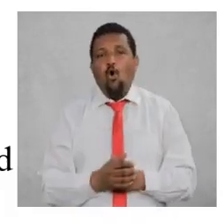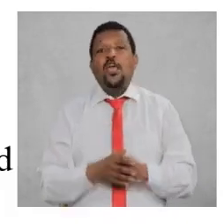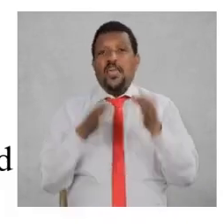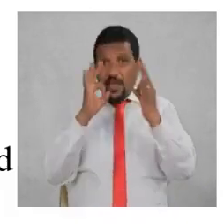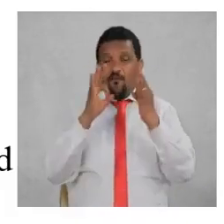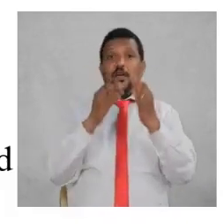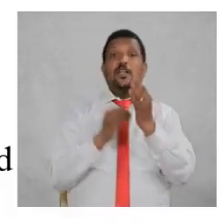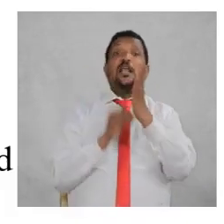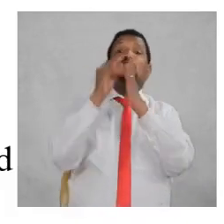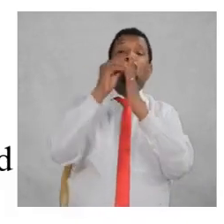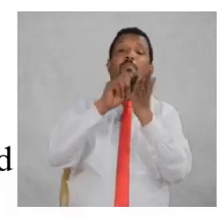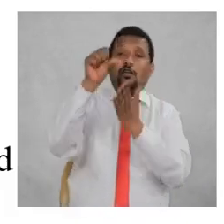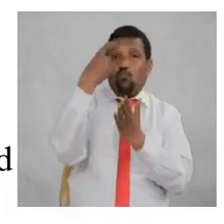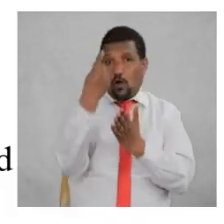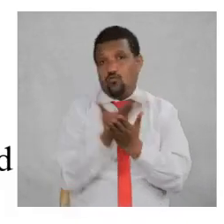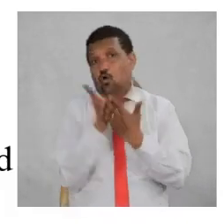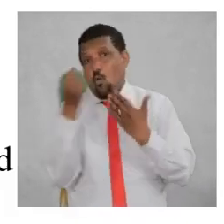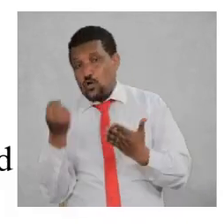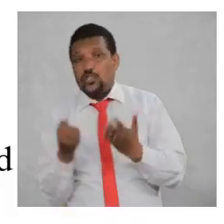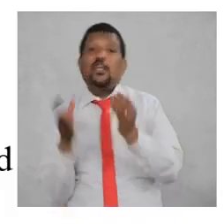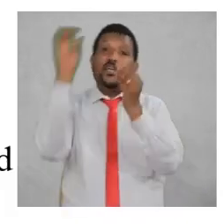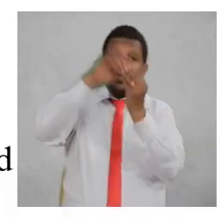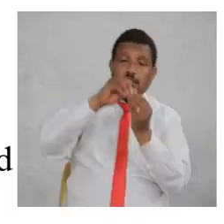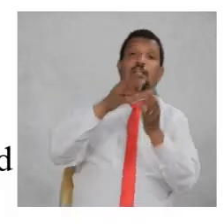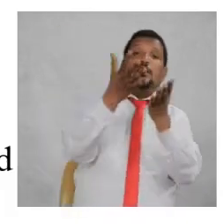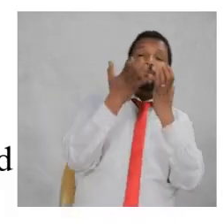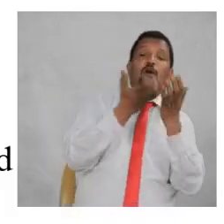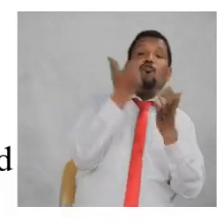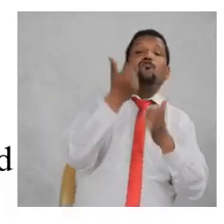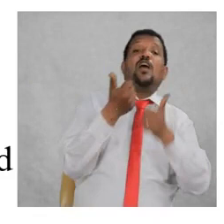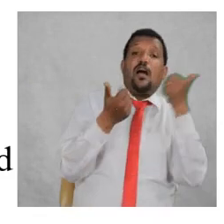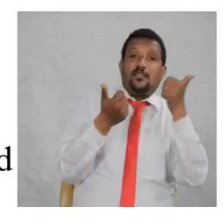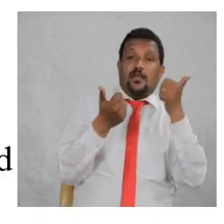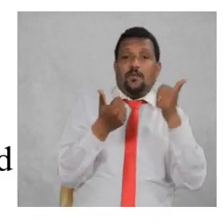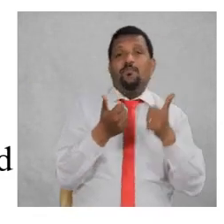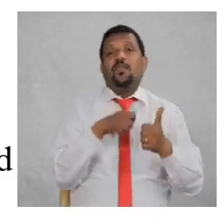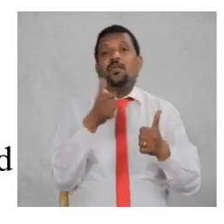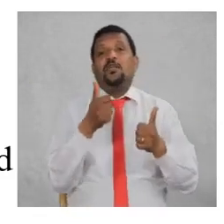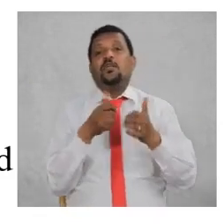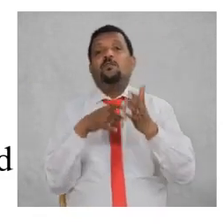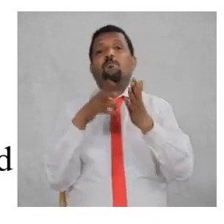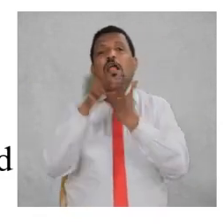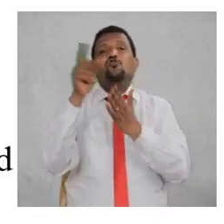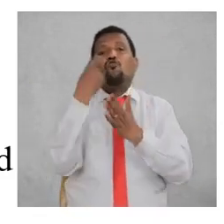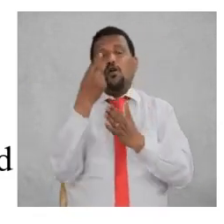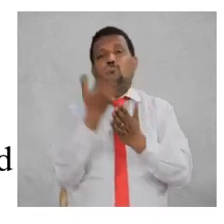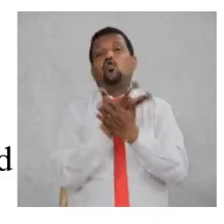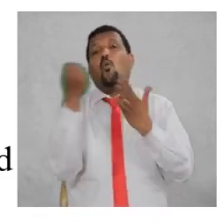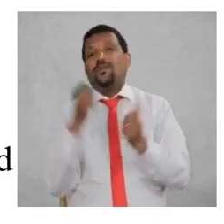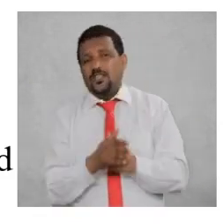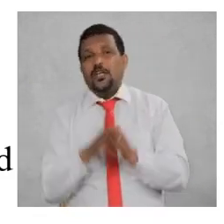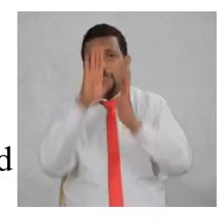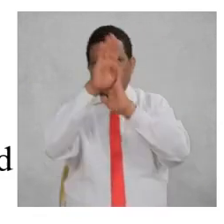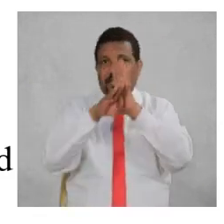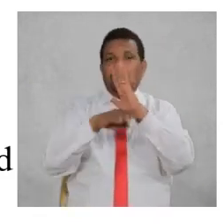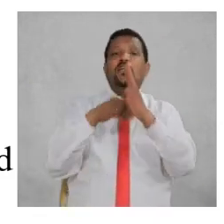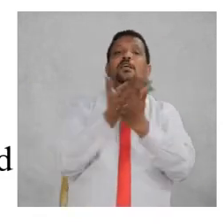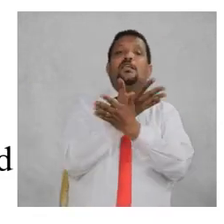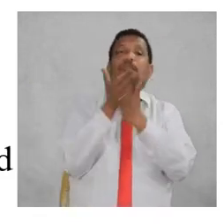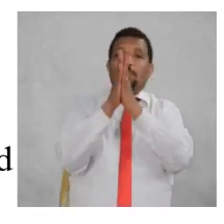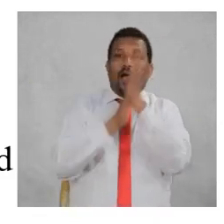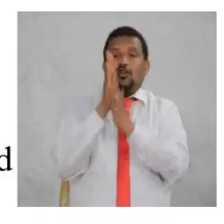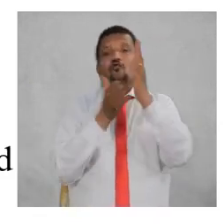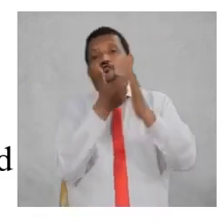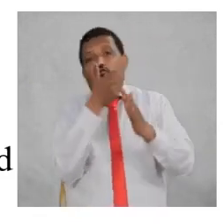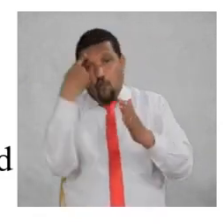If a rise in the price of one of the commodity increases the demand for the other, and a fall in the price of one of the commodity decreases the demand for the